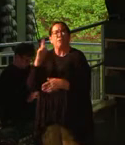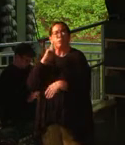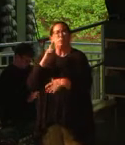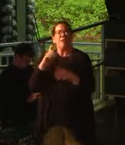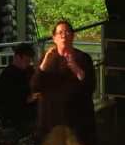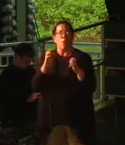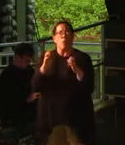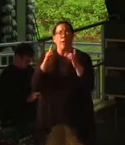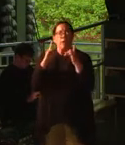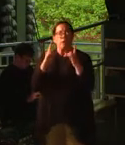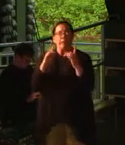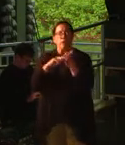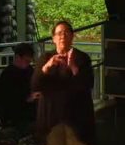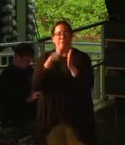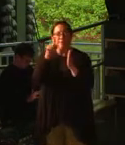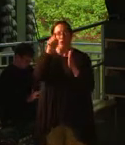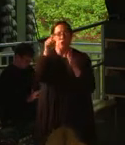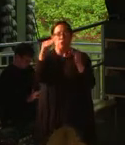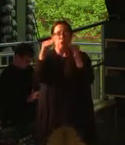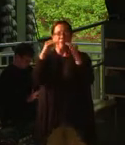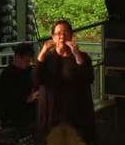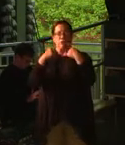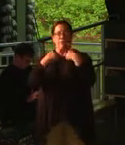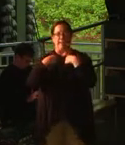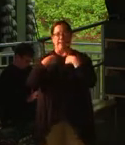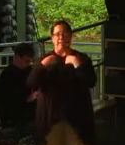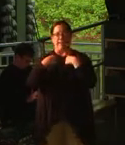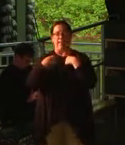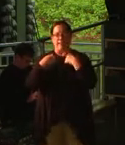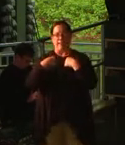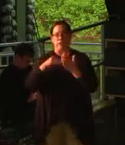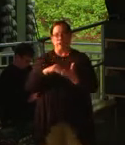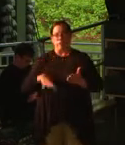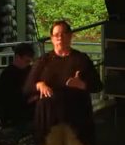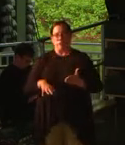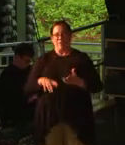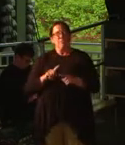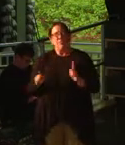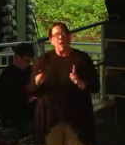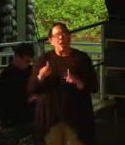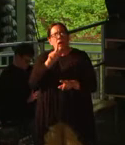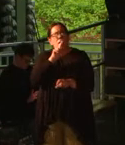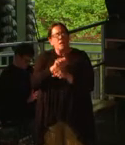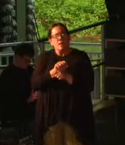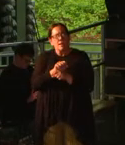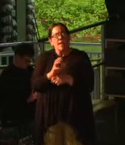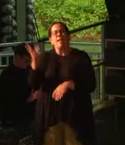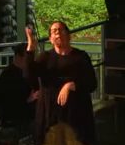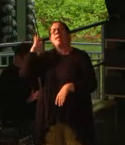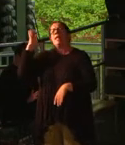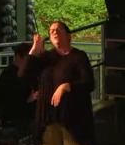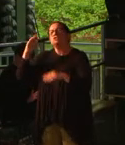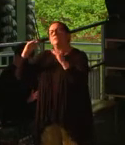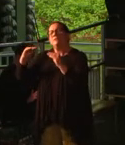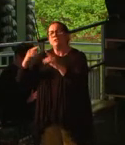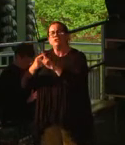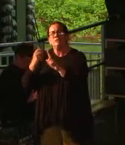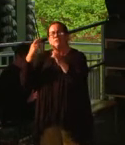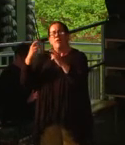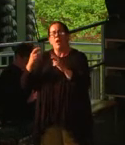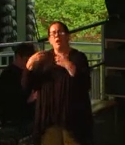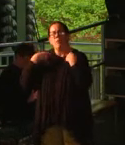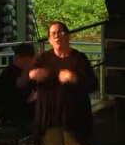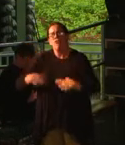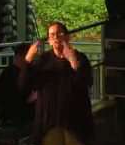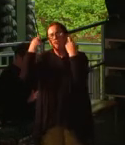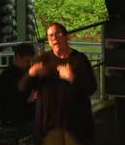you. But in the ancient teaching of the Talmud, Rabbi Hanina is quoted as saying,